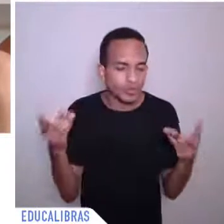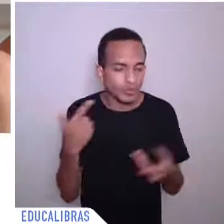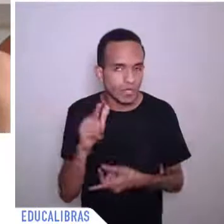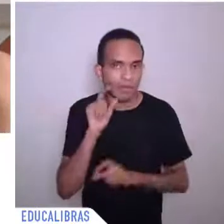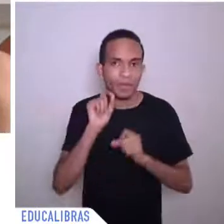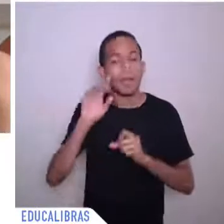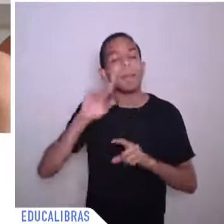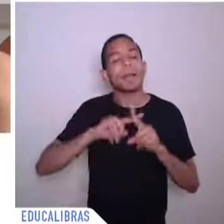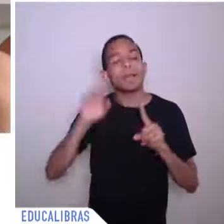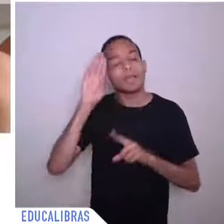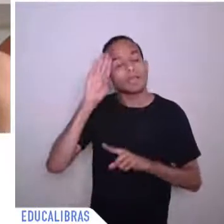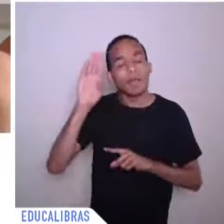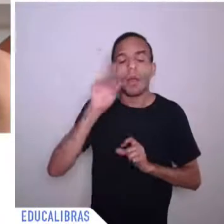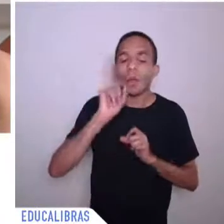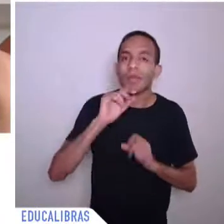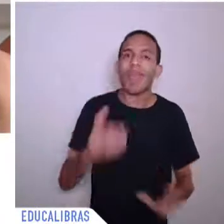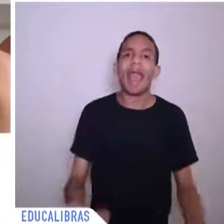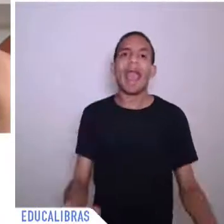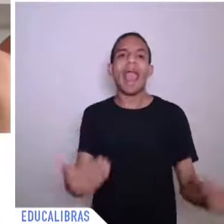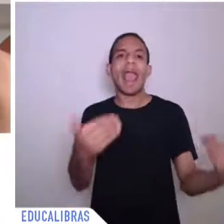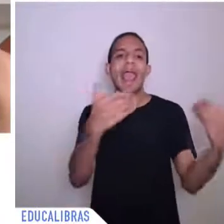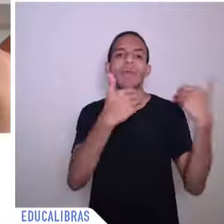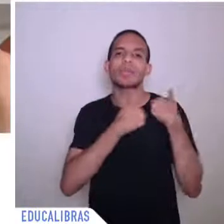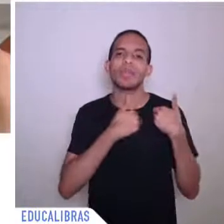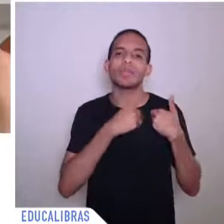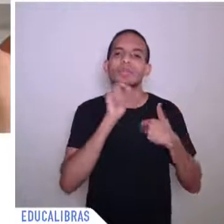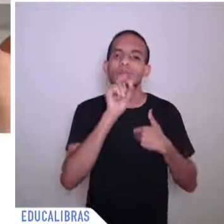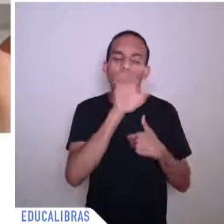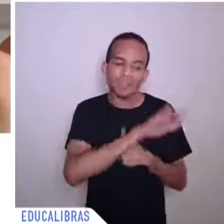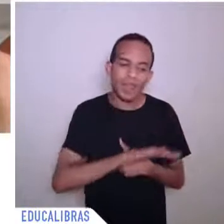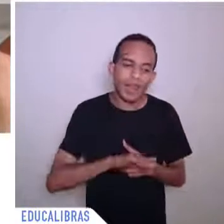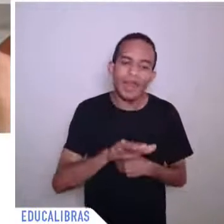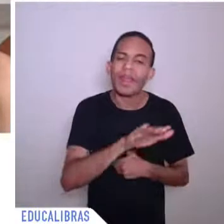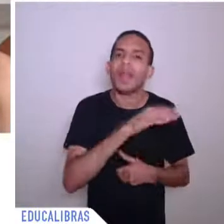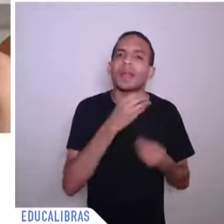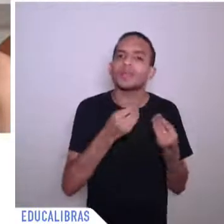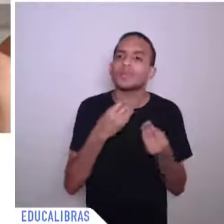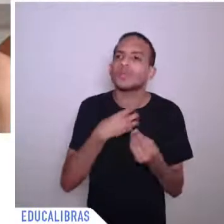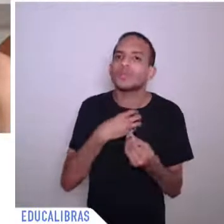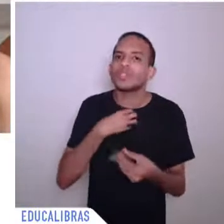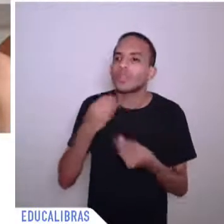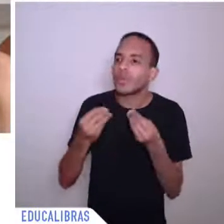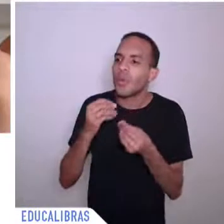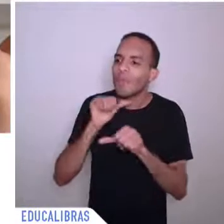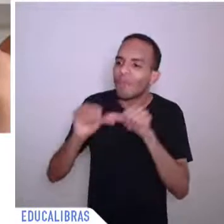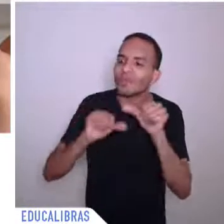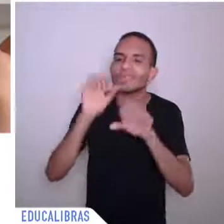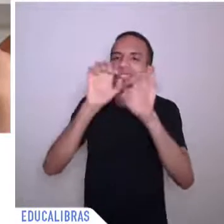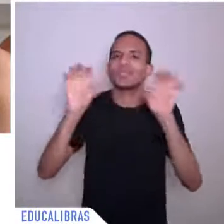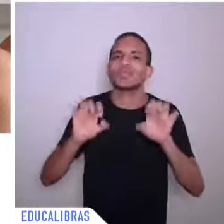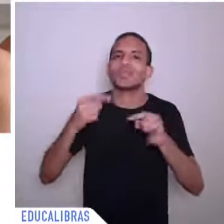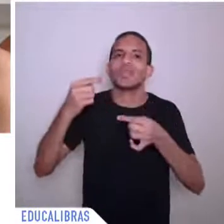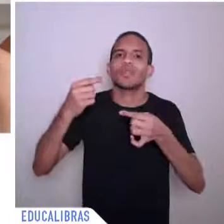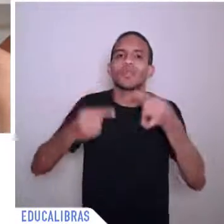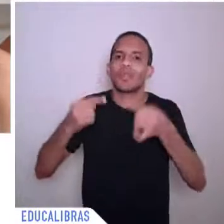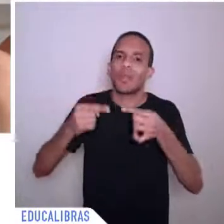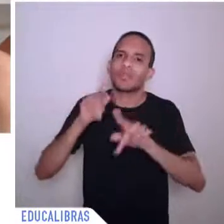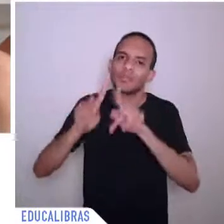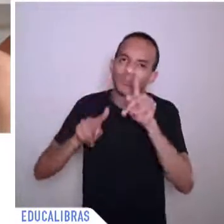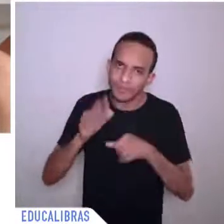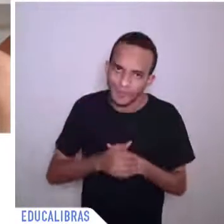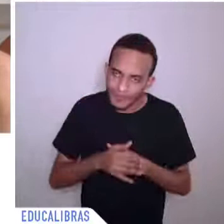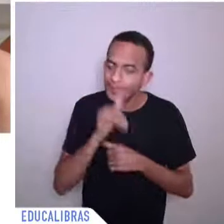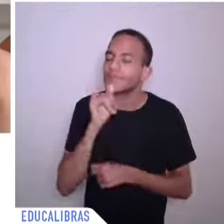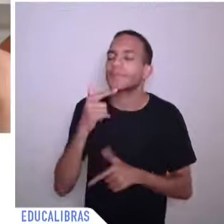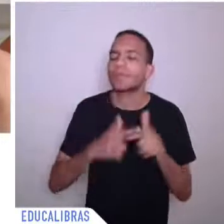a debate we have not addressed here, but I think we should consider the liability of each platform